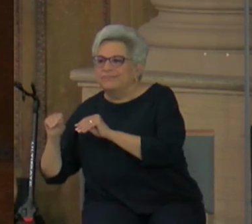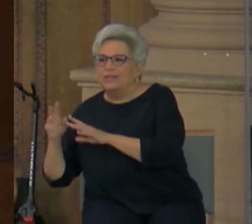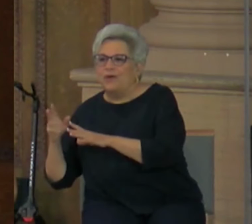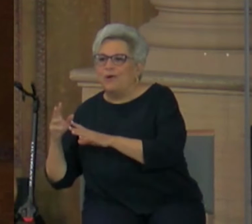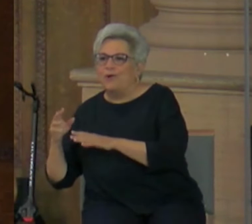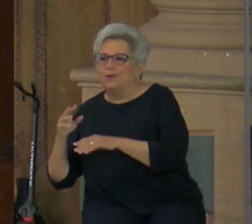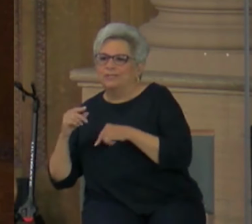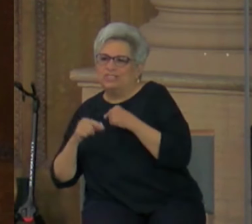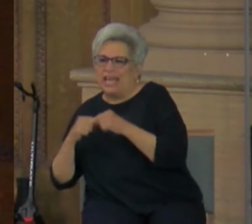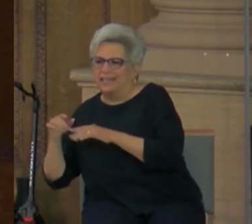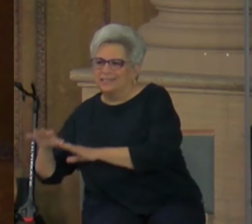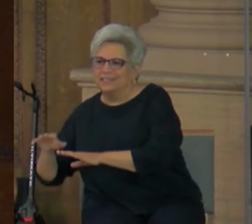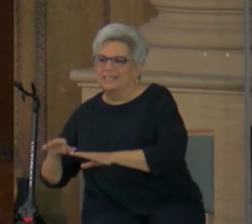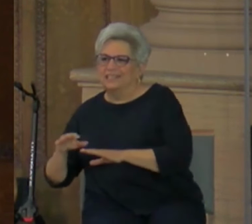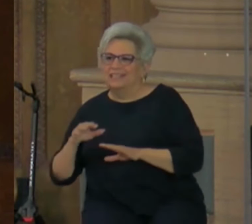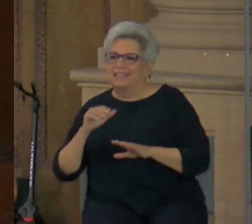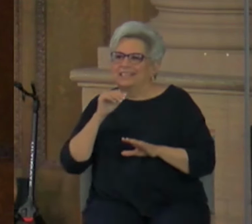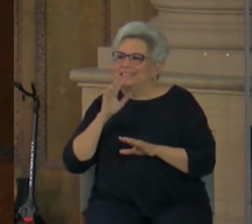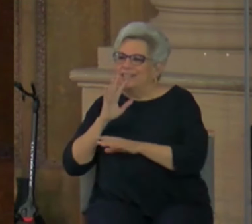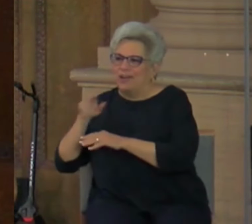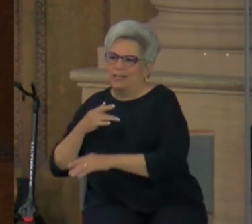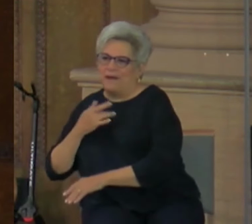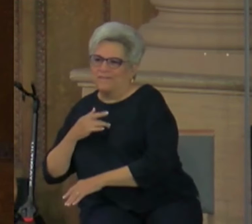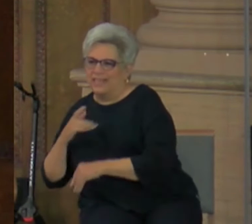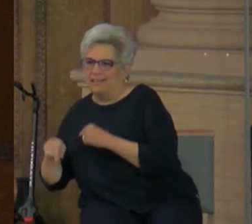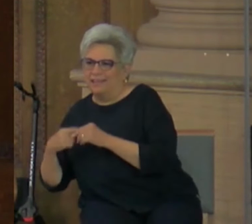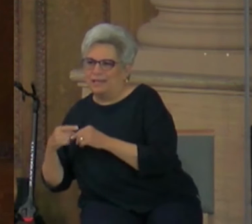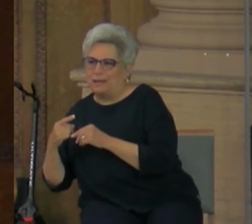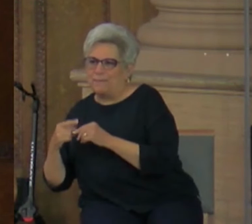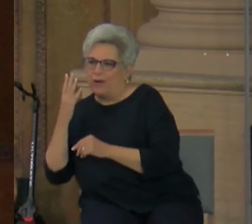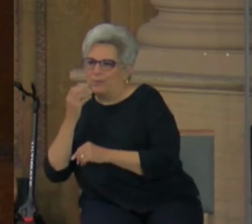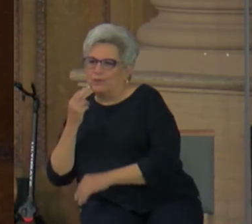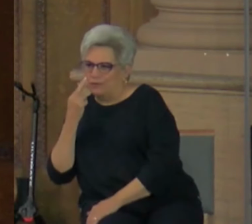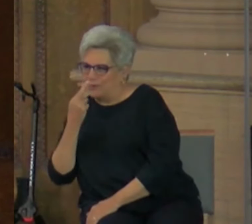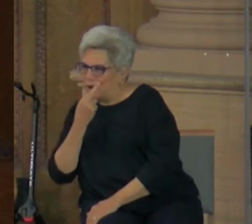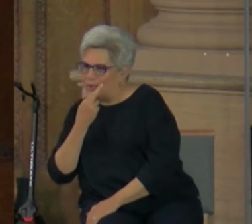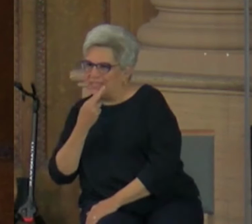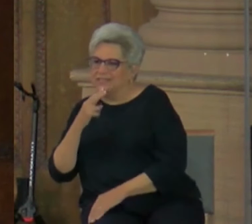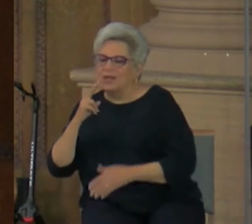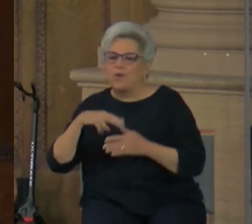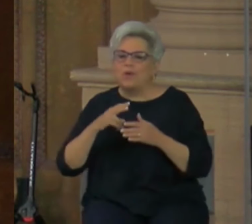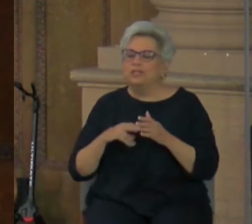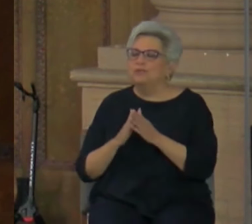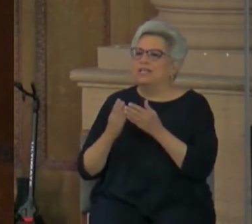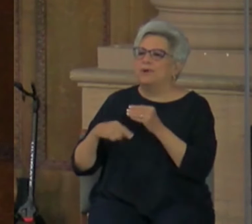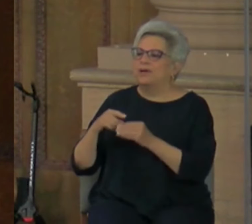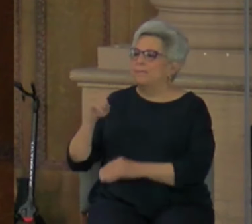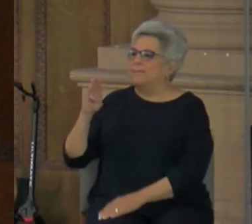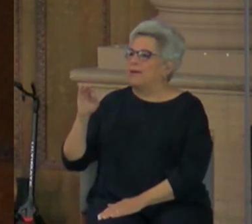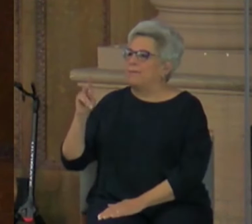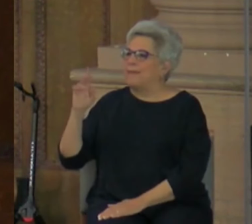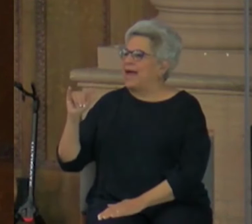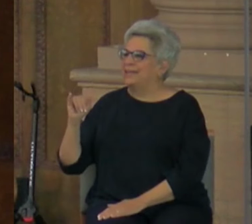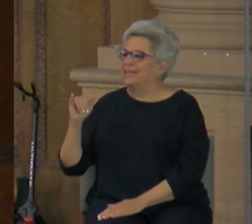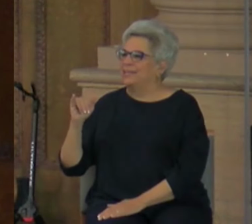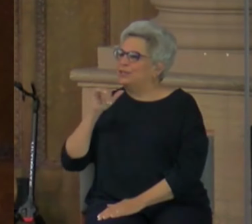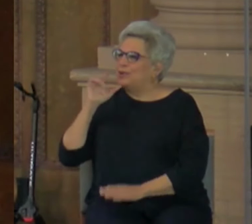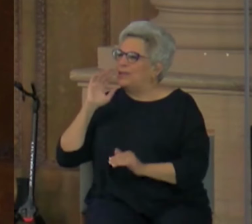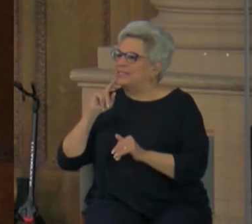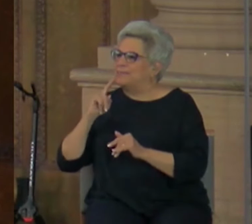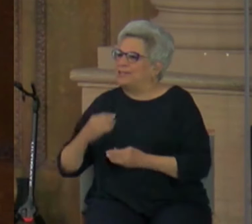all concerned with how you feel about a rose. So nobody reads a book on botany to try to be moved